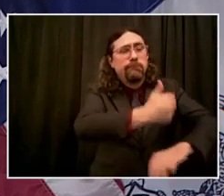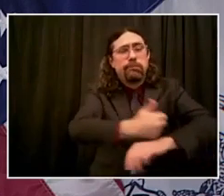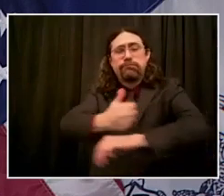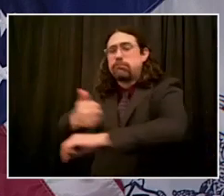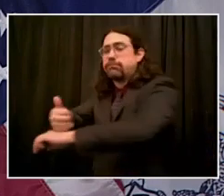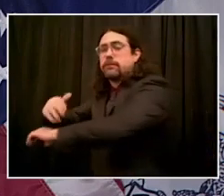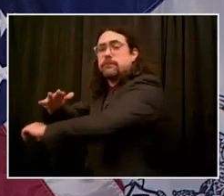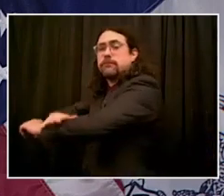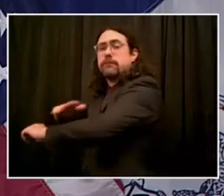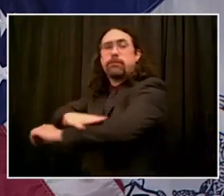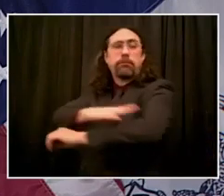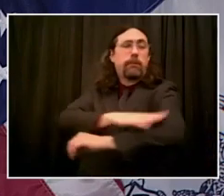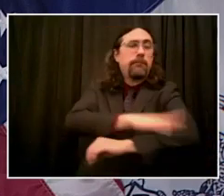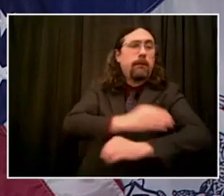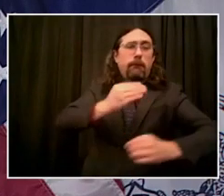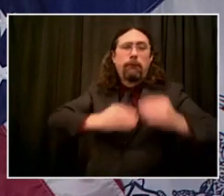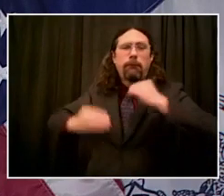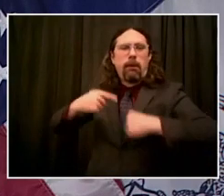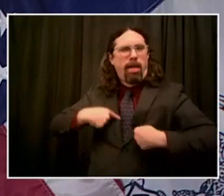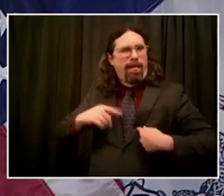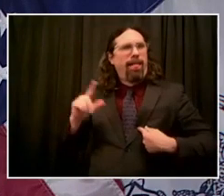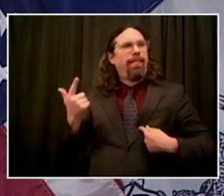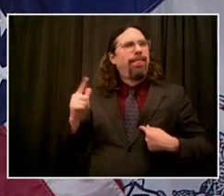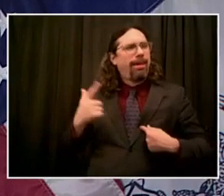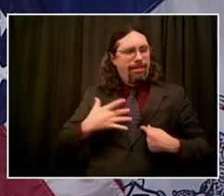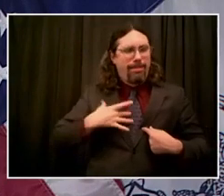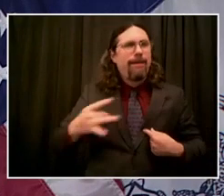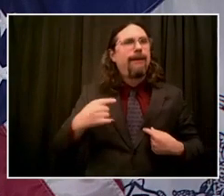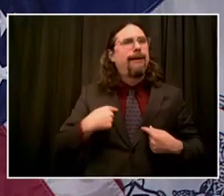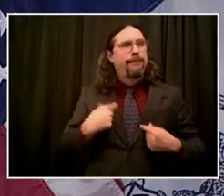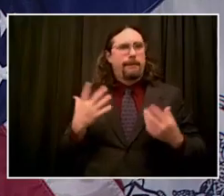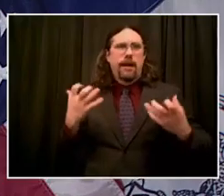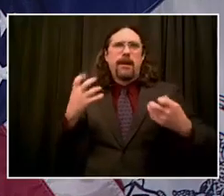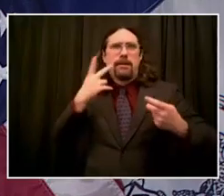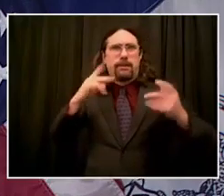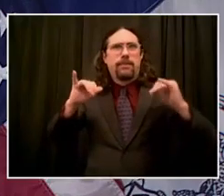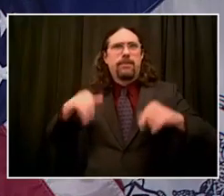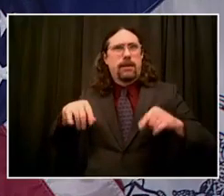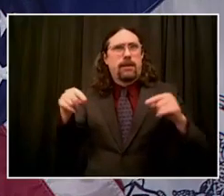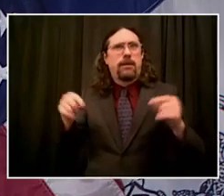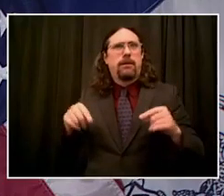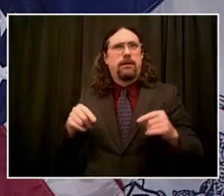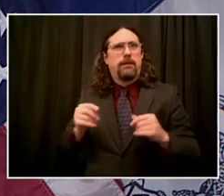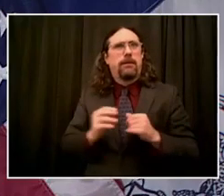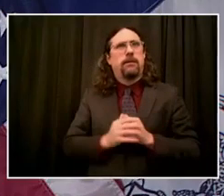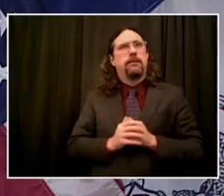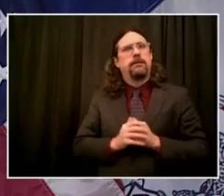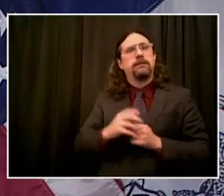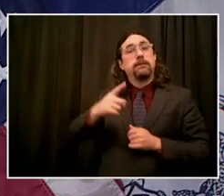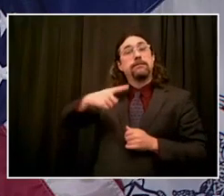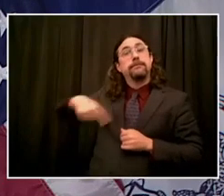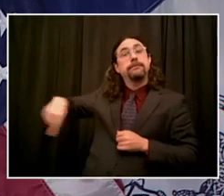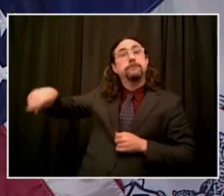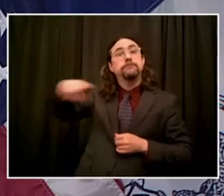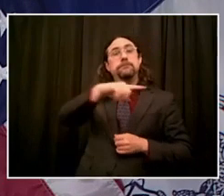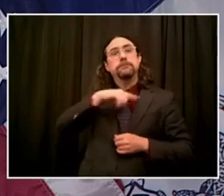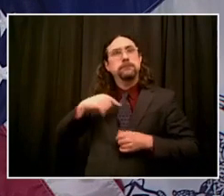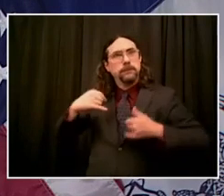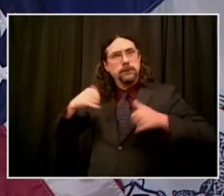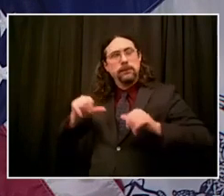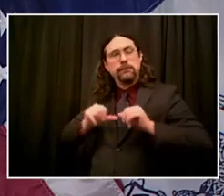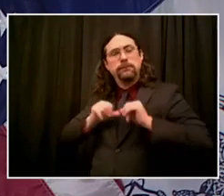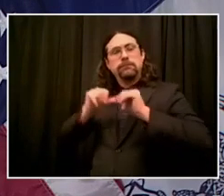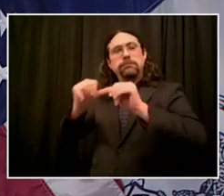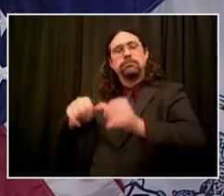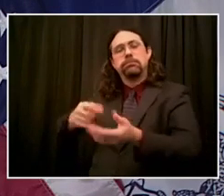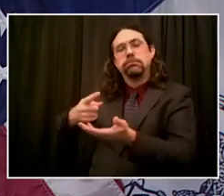why we see very, very little noncompliance. The vast majority of restaurant and bar owners throughout this whole process, the ones that have stayed open in various ways,